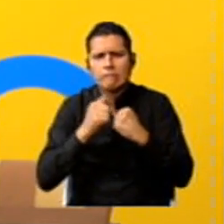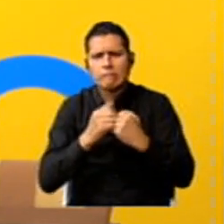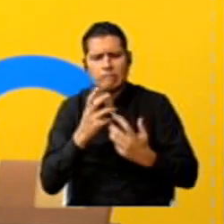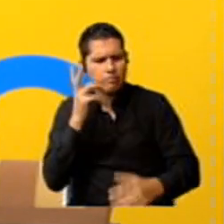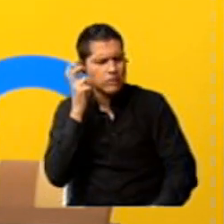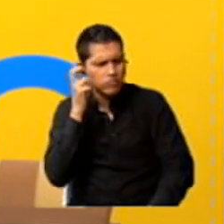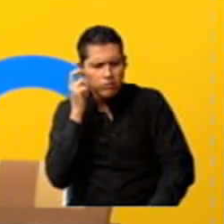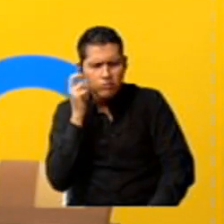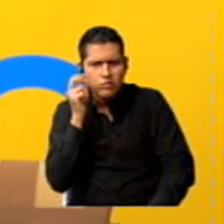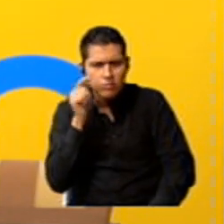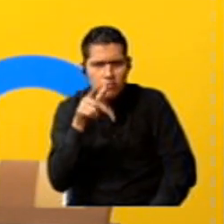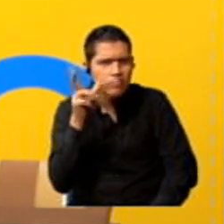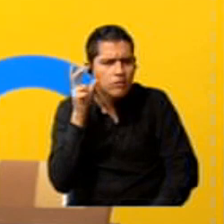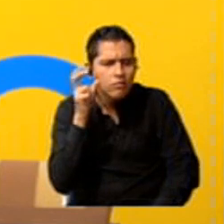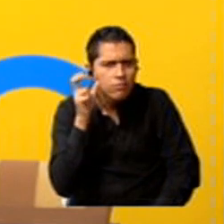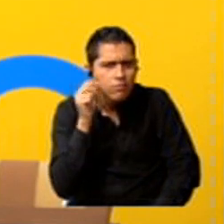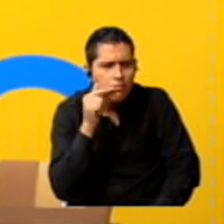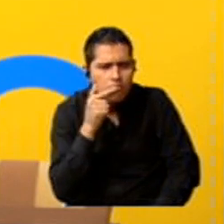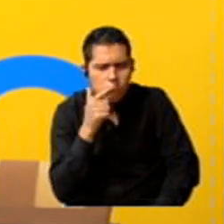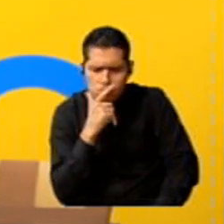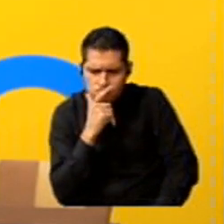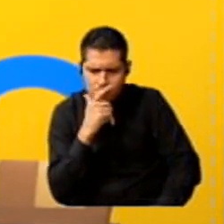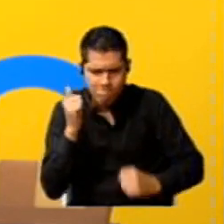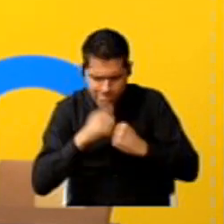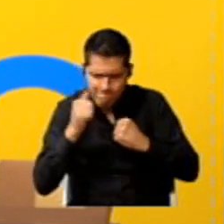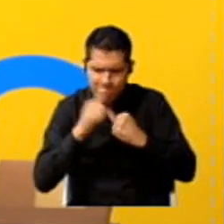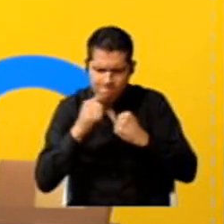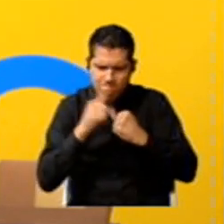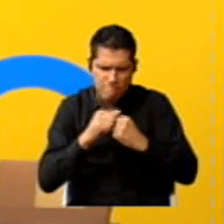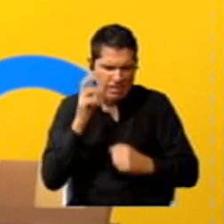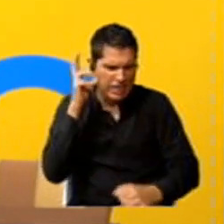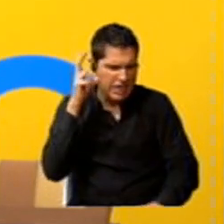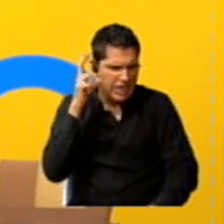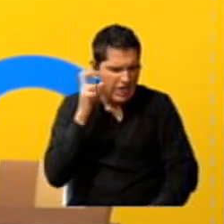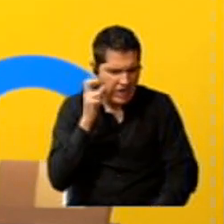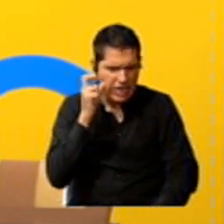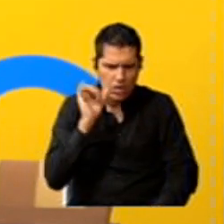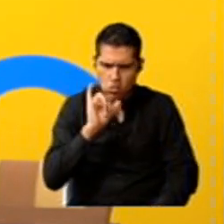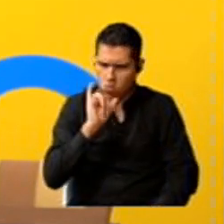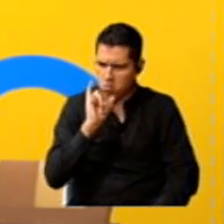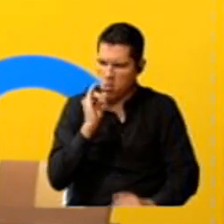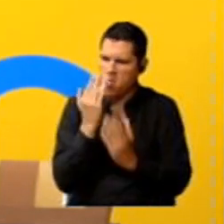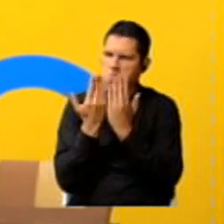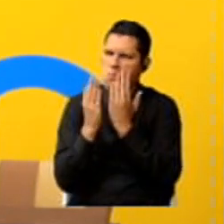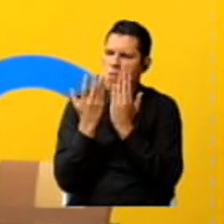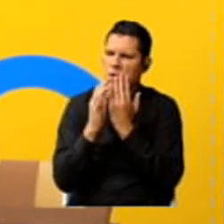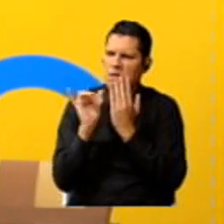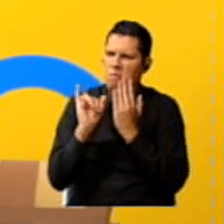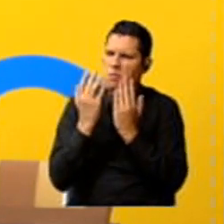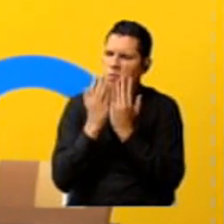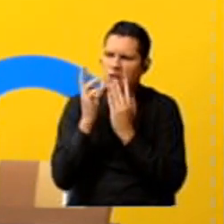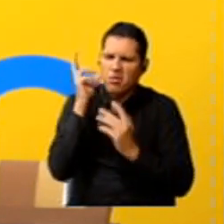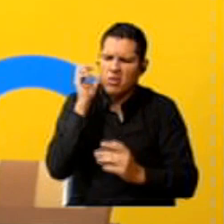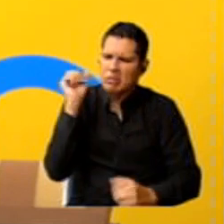Can you listen? I think someone is knocking the door.